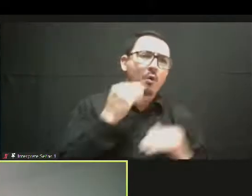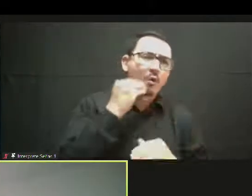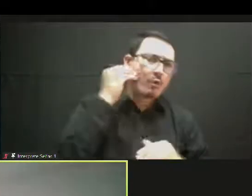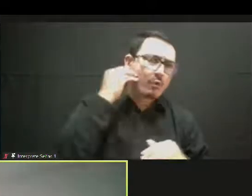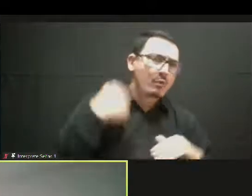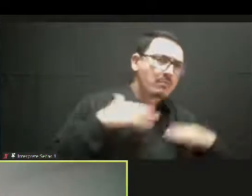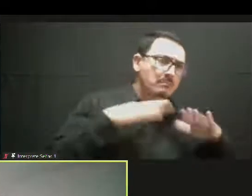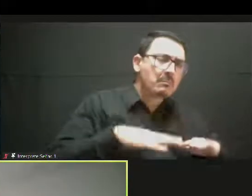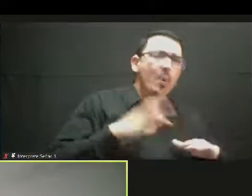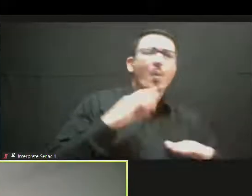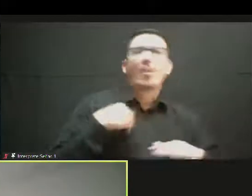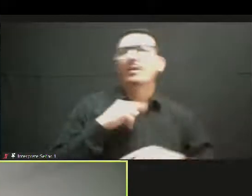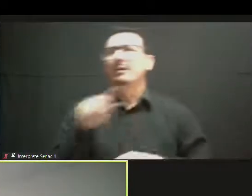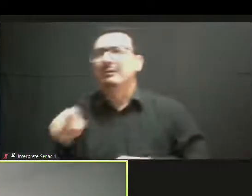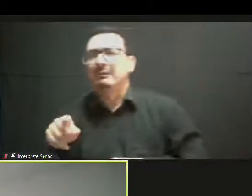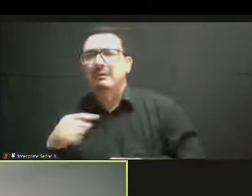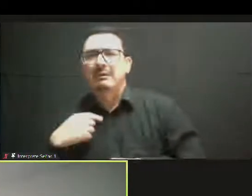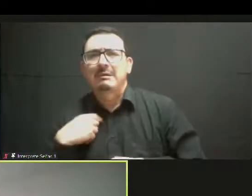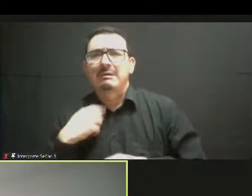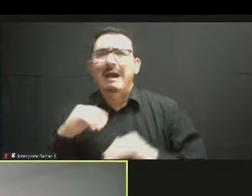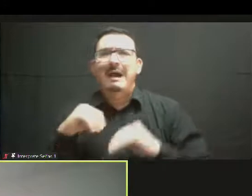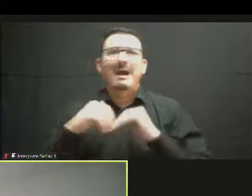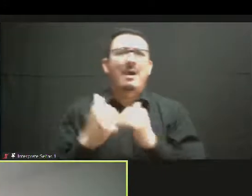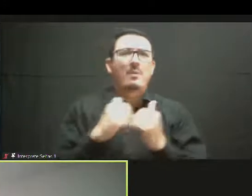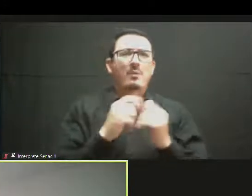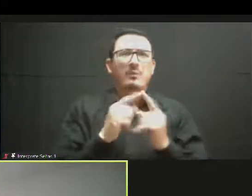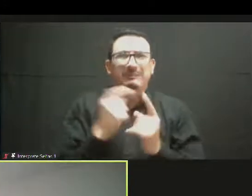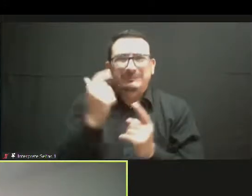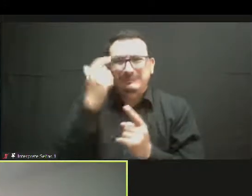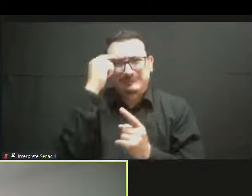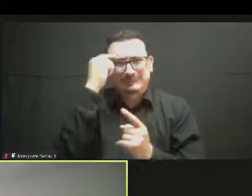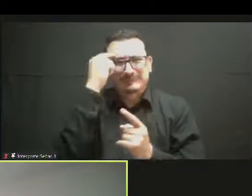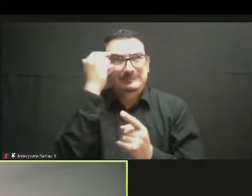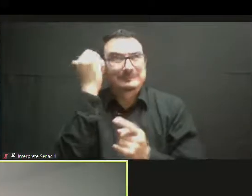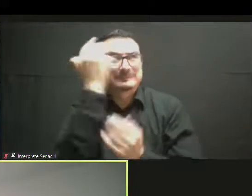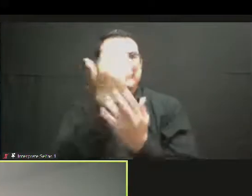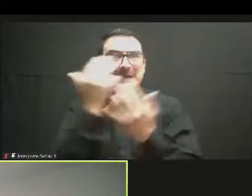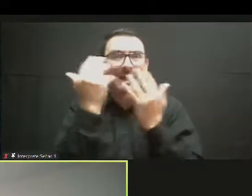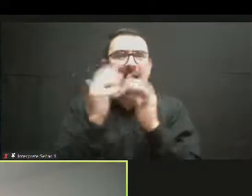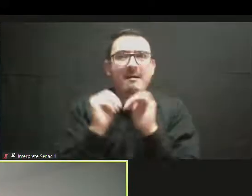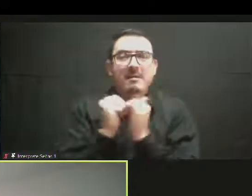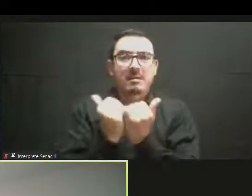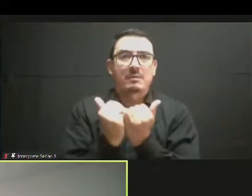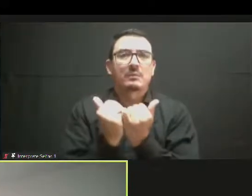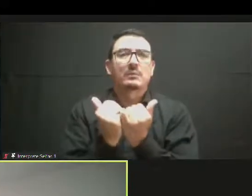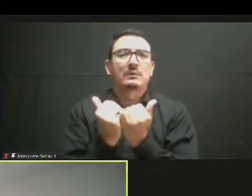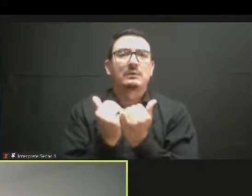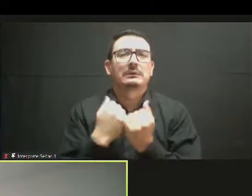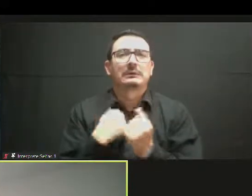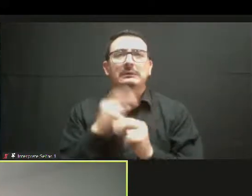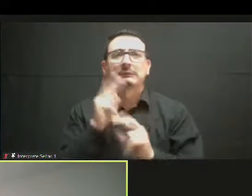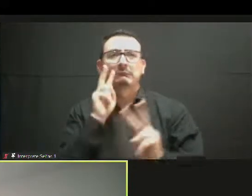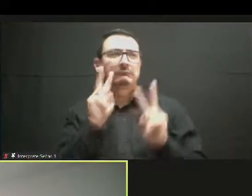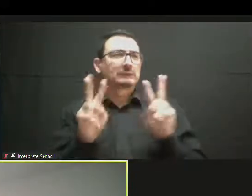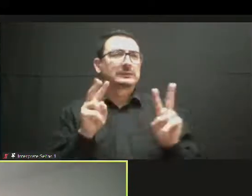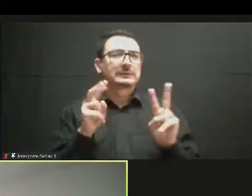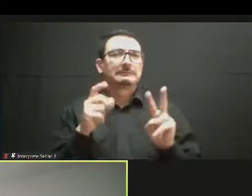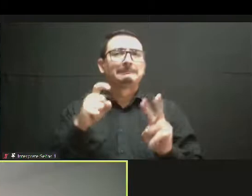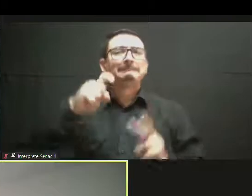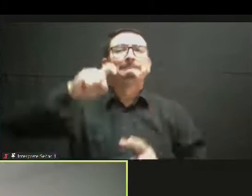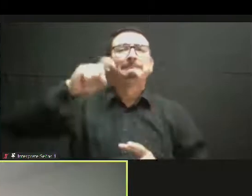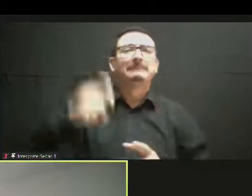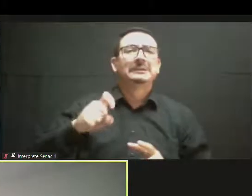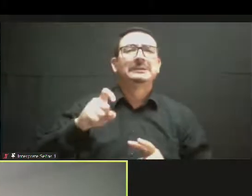the signaling that we are finding in the markets towards technology, towards knowledge, towards different areas,